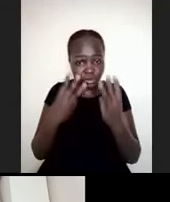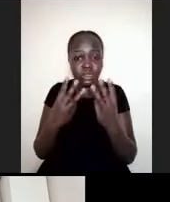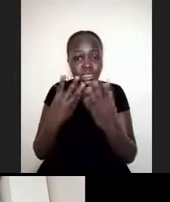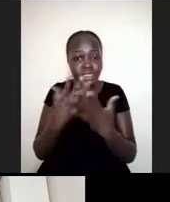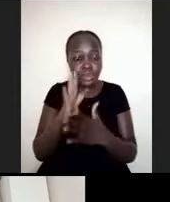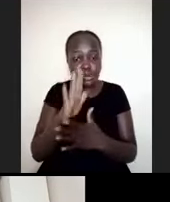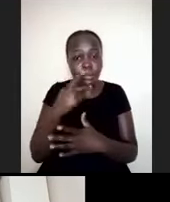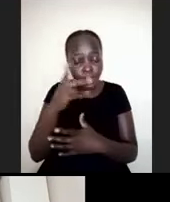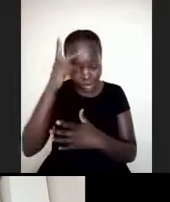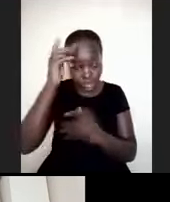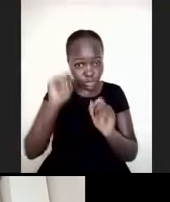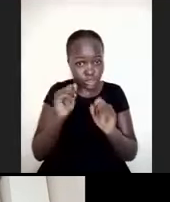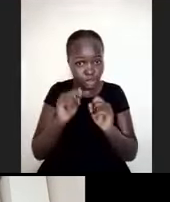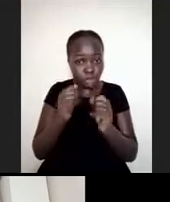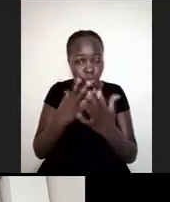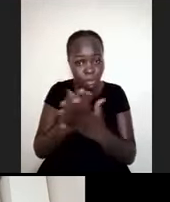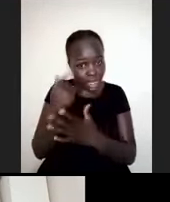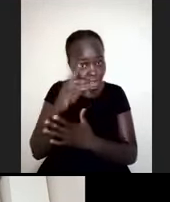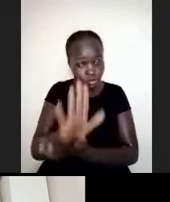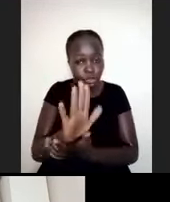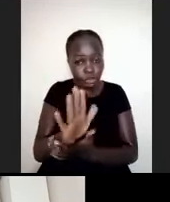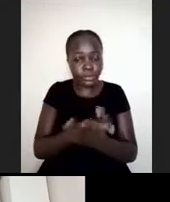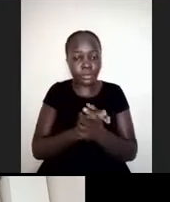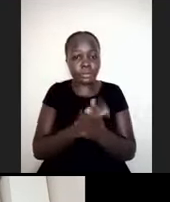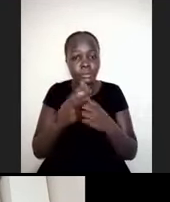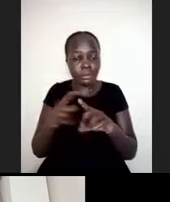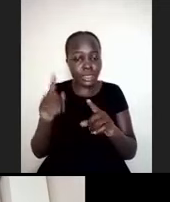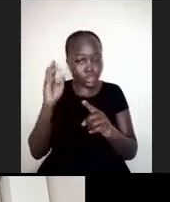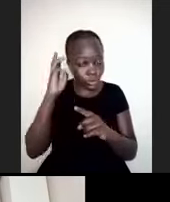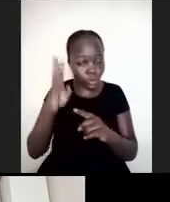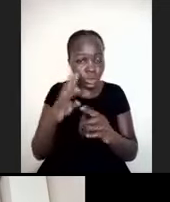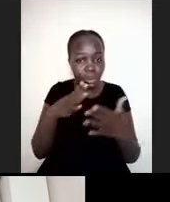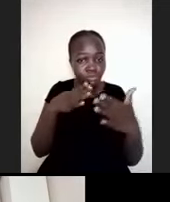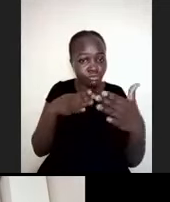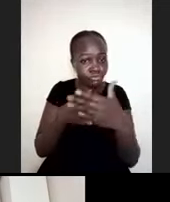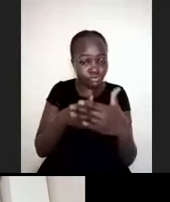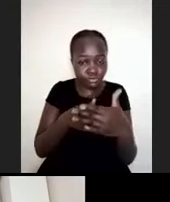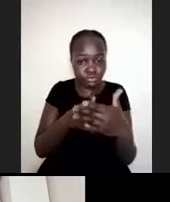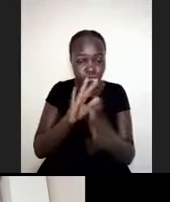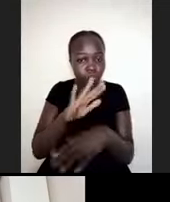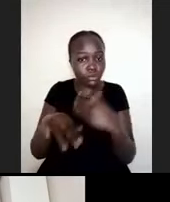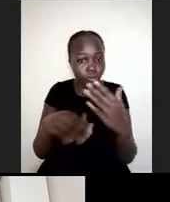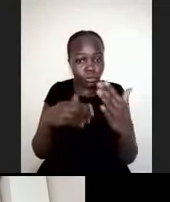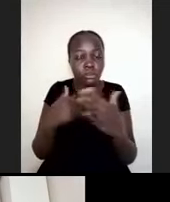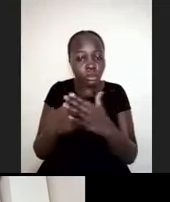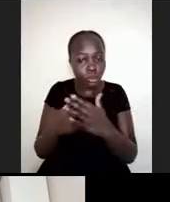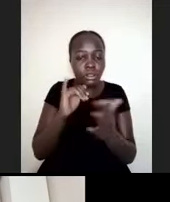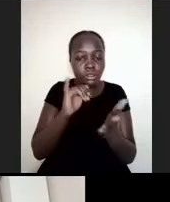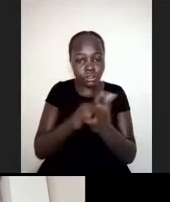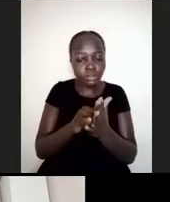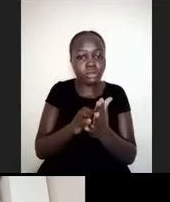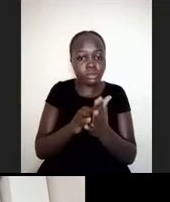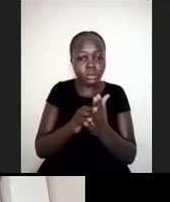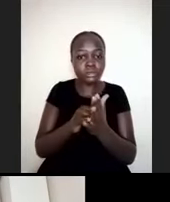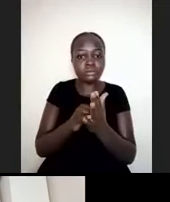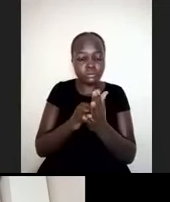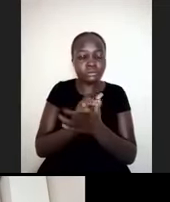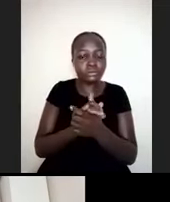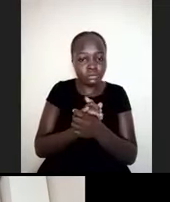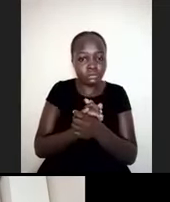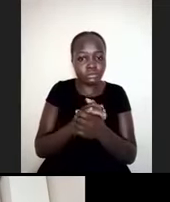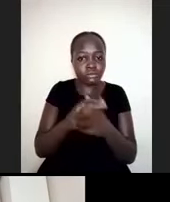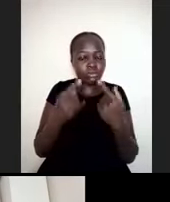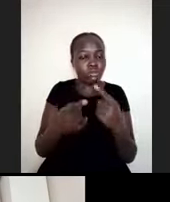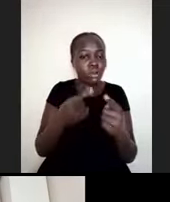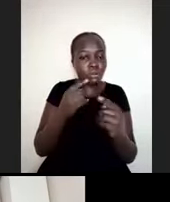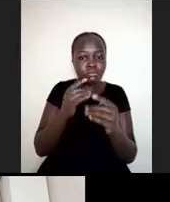to sacrifice some money to buy them, but they're going to block all that in pornography or